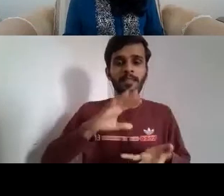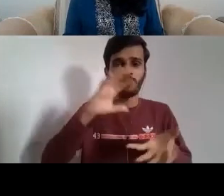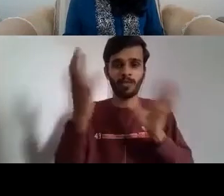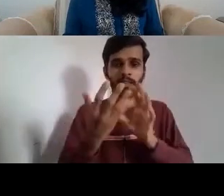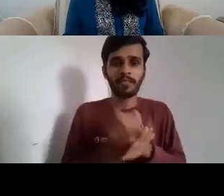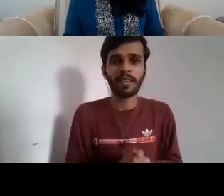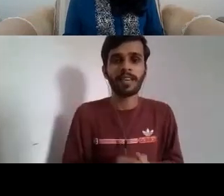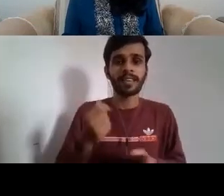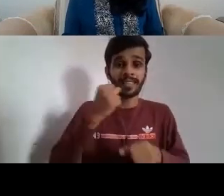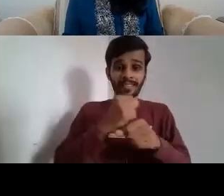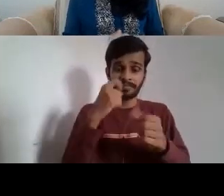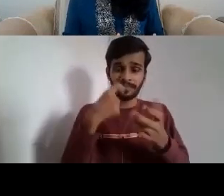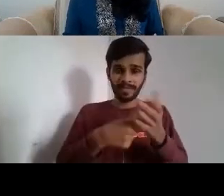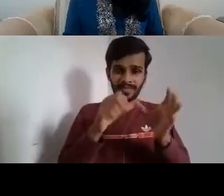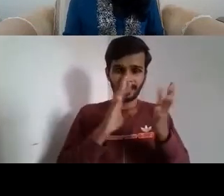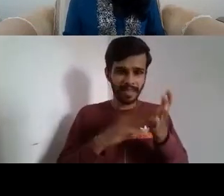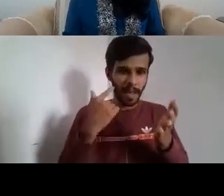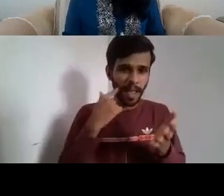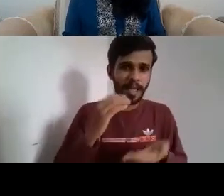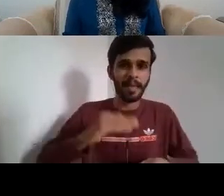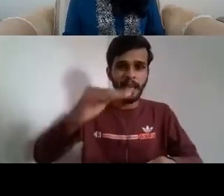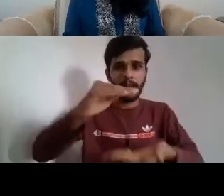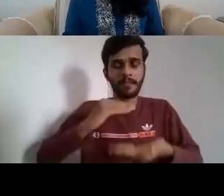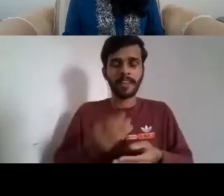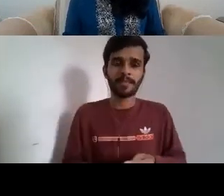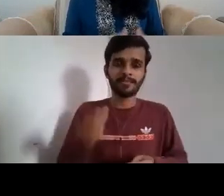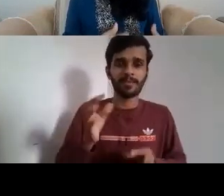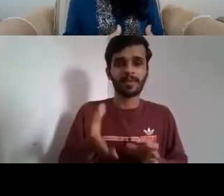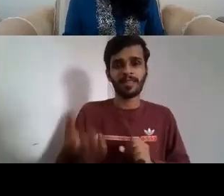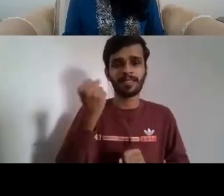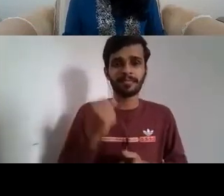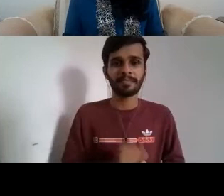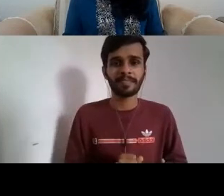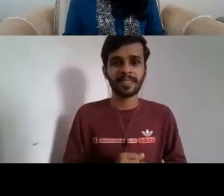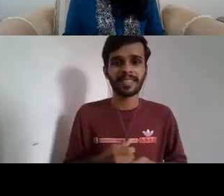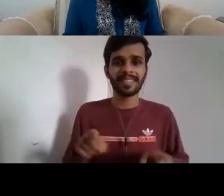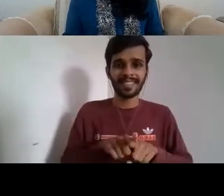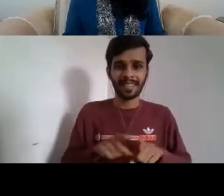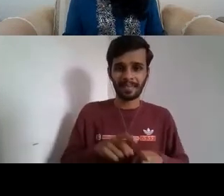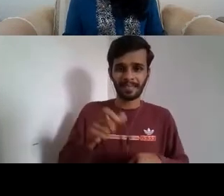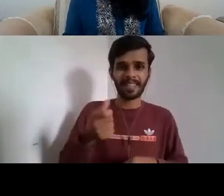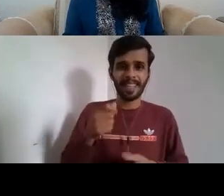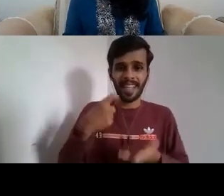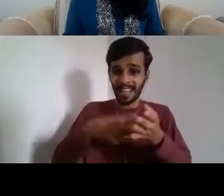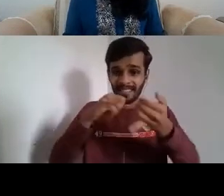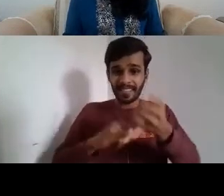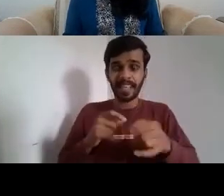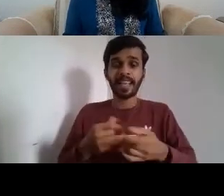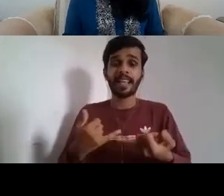credit. Ravi Shankar is also the father of a multi-Grammy award-winning